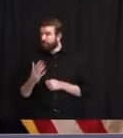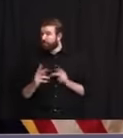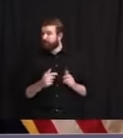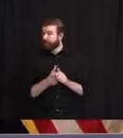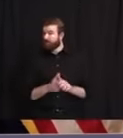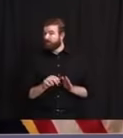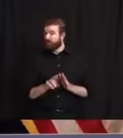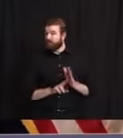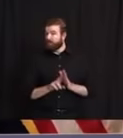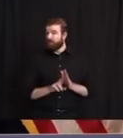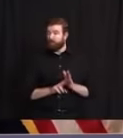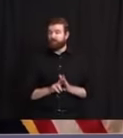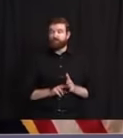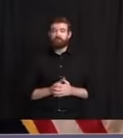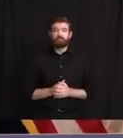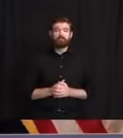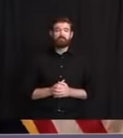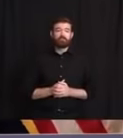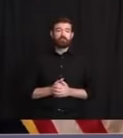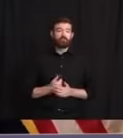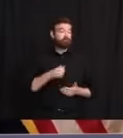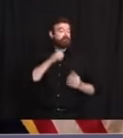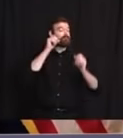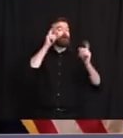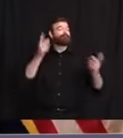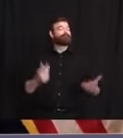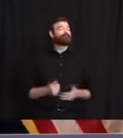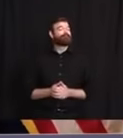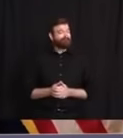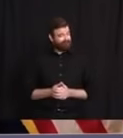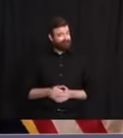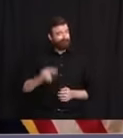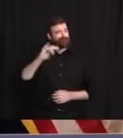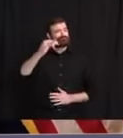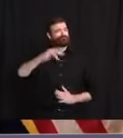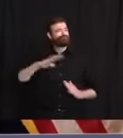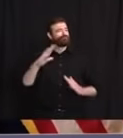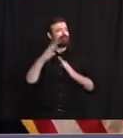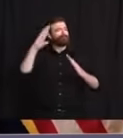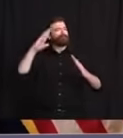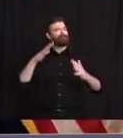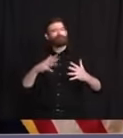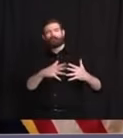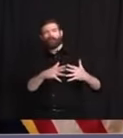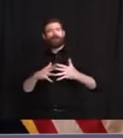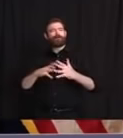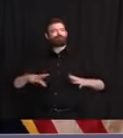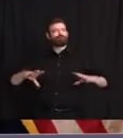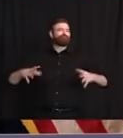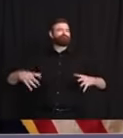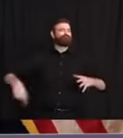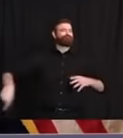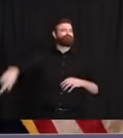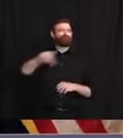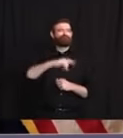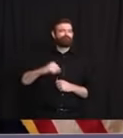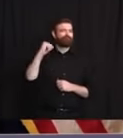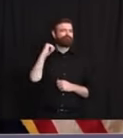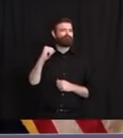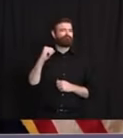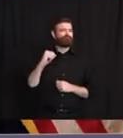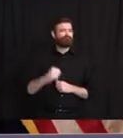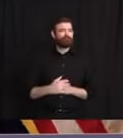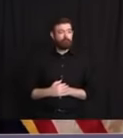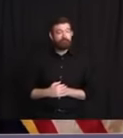any of us because New Jersey's been head of the American class. And by the way, there were also some really emotional Memorial